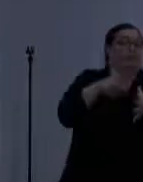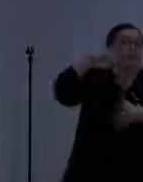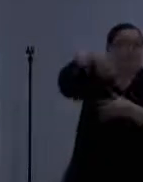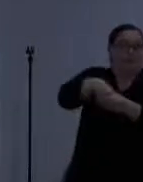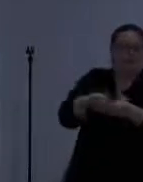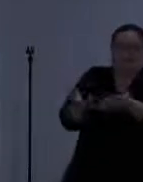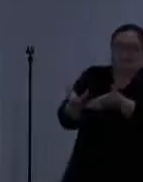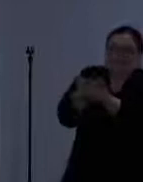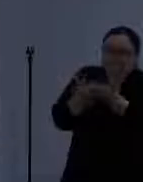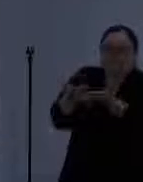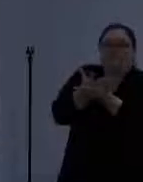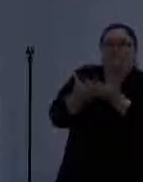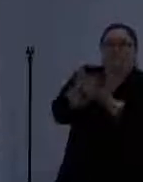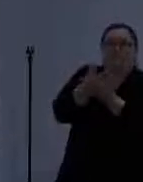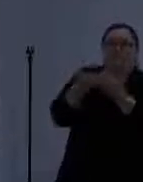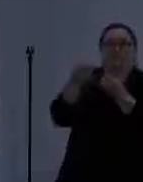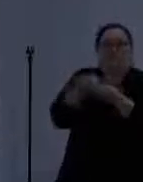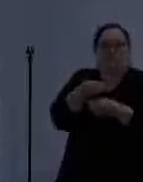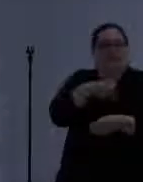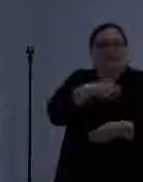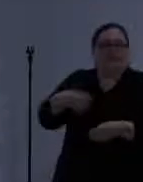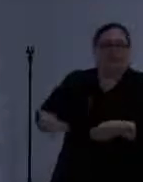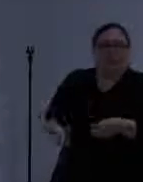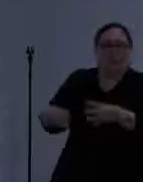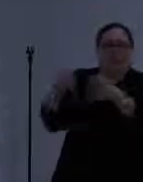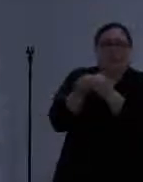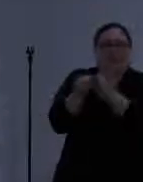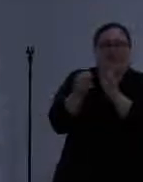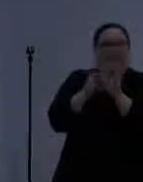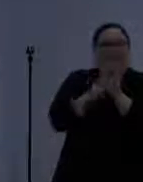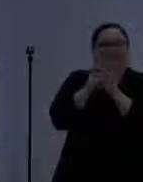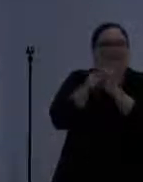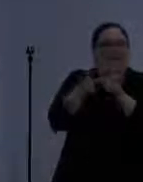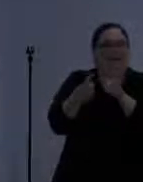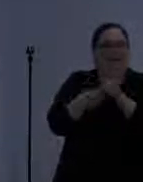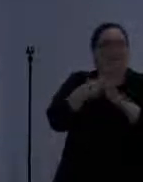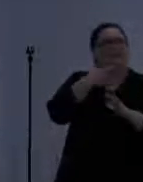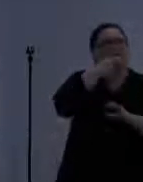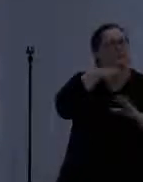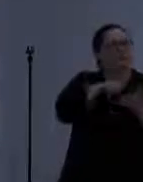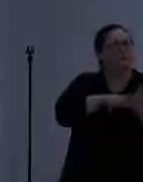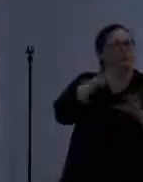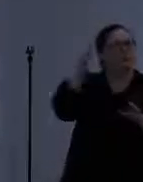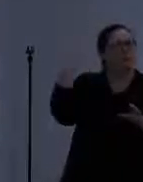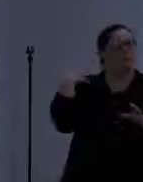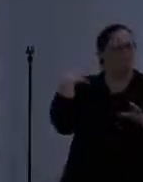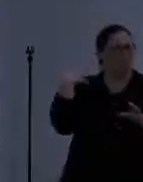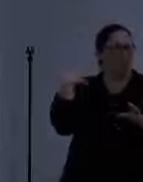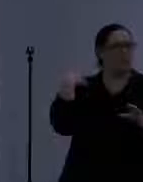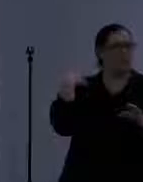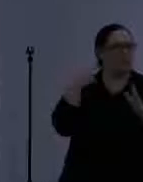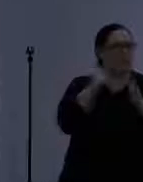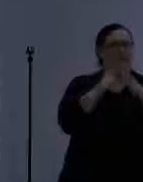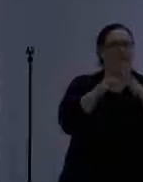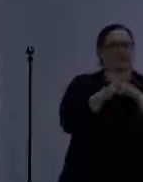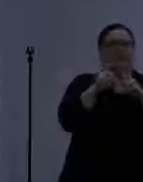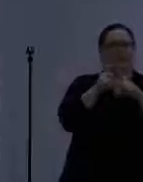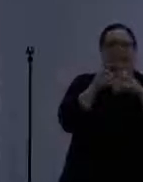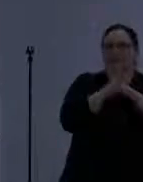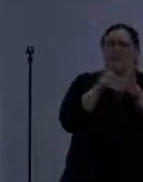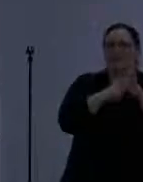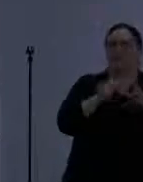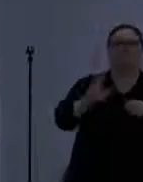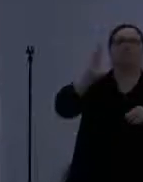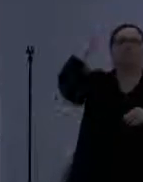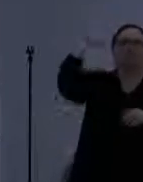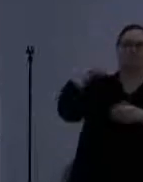of that consultation. It was a few years ago now, but I know when I was with PWdWA, we put in a submission